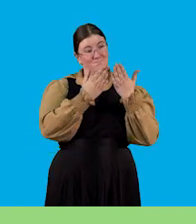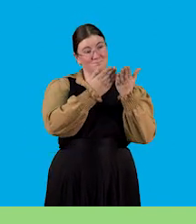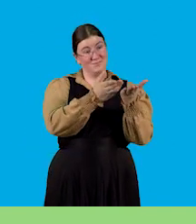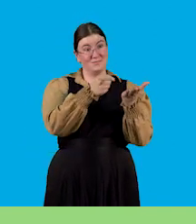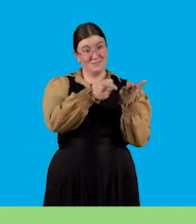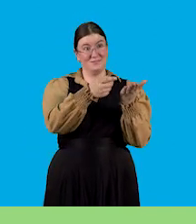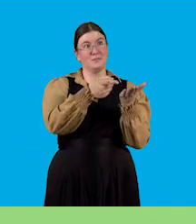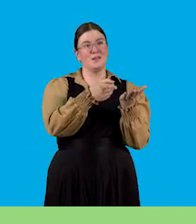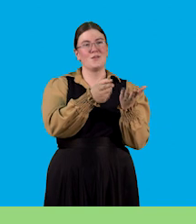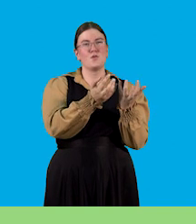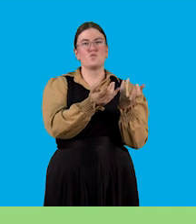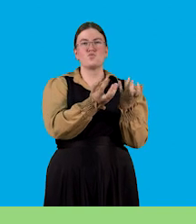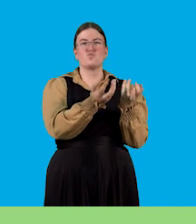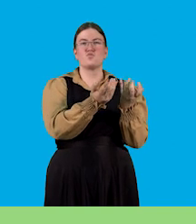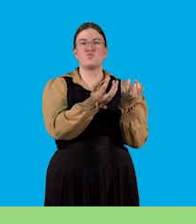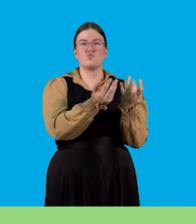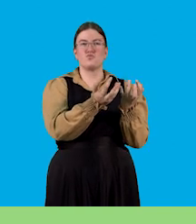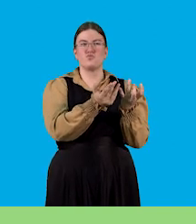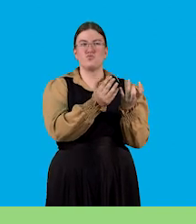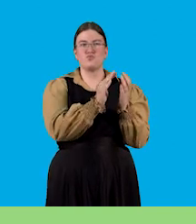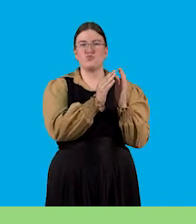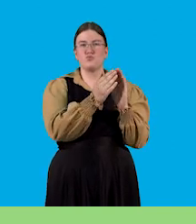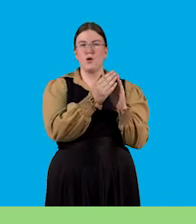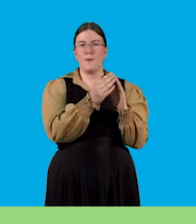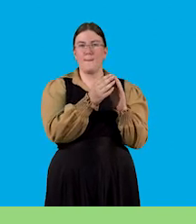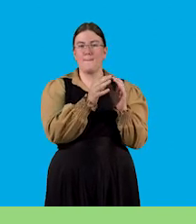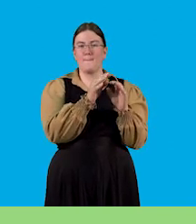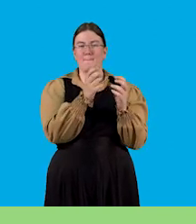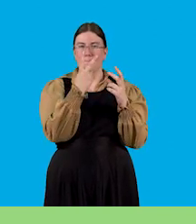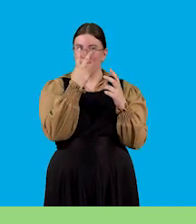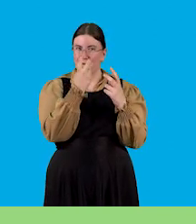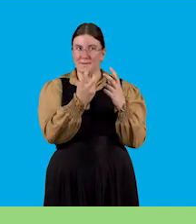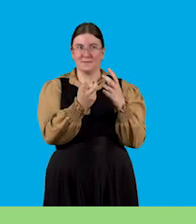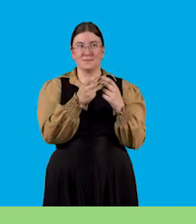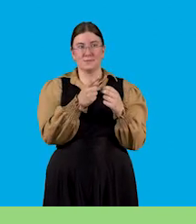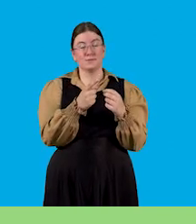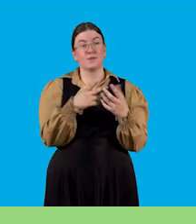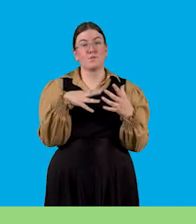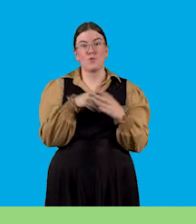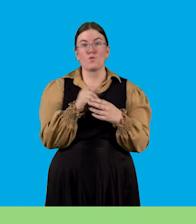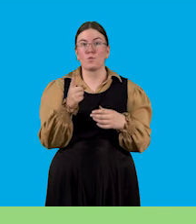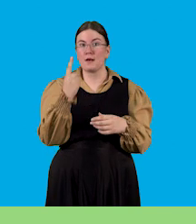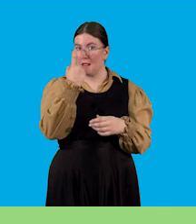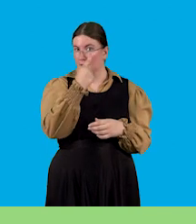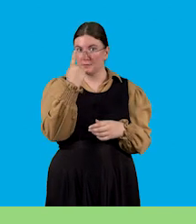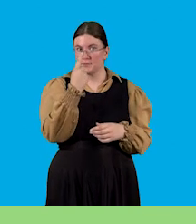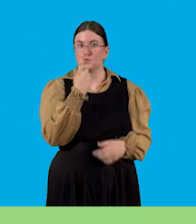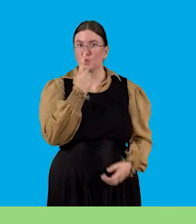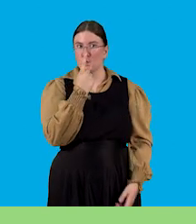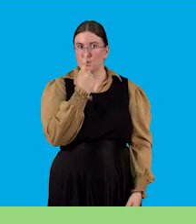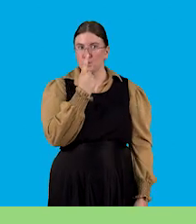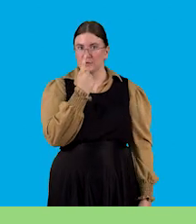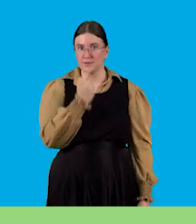this cake is burning? The sense organs that are involved here would be the eyes and the nose.